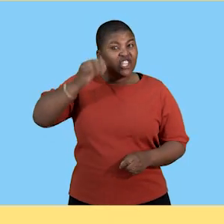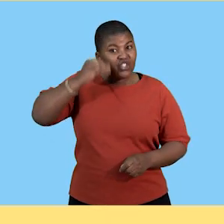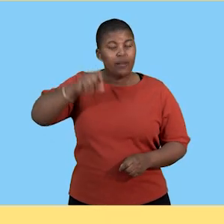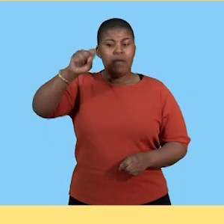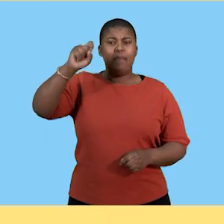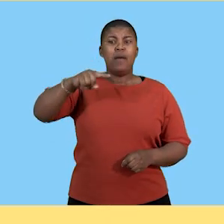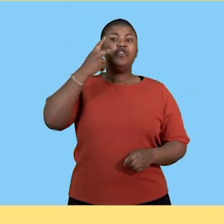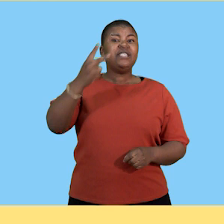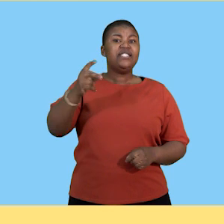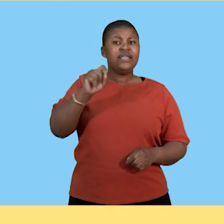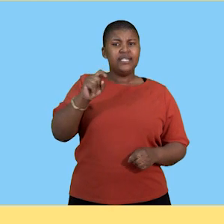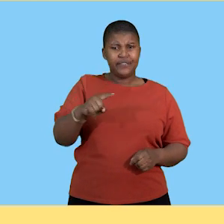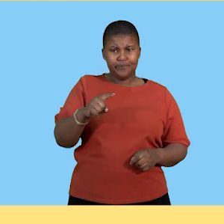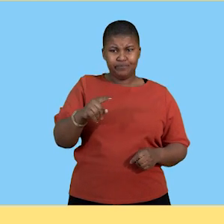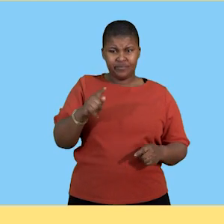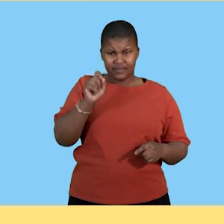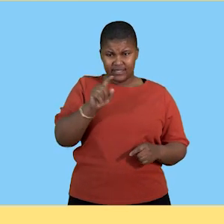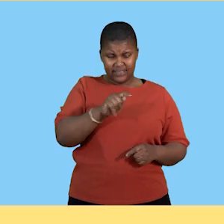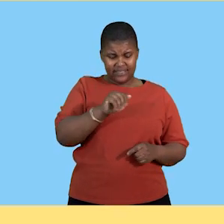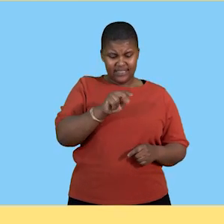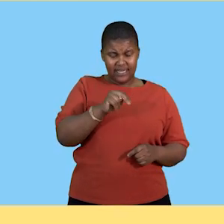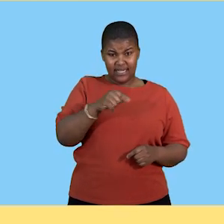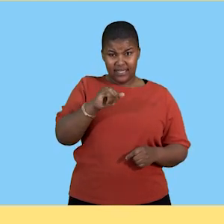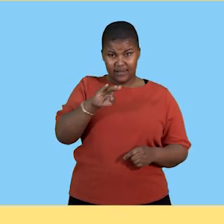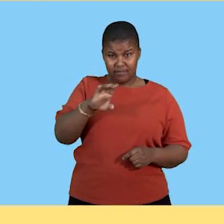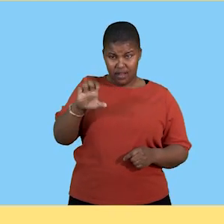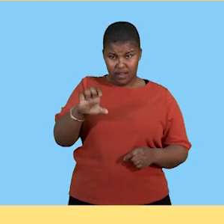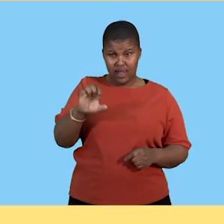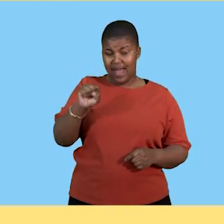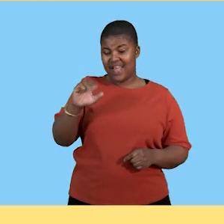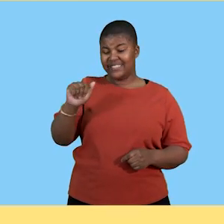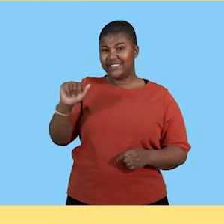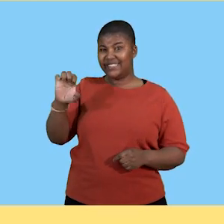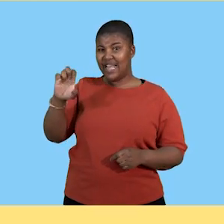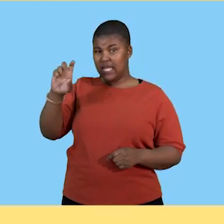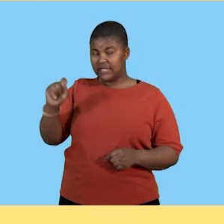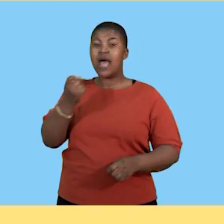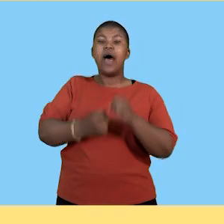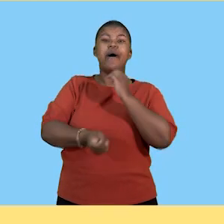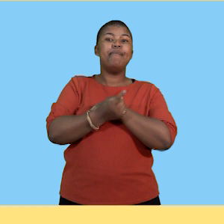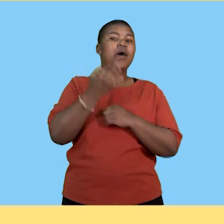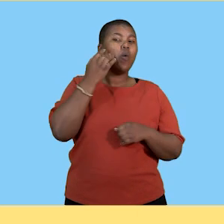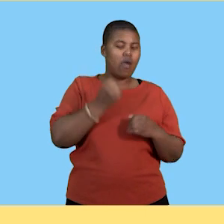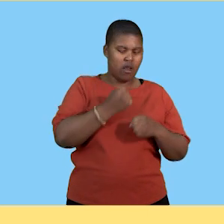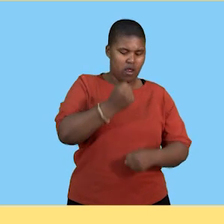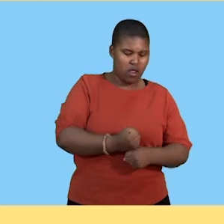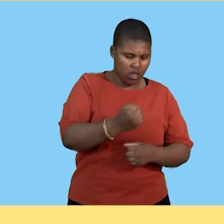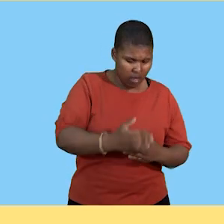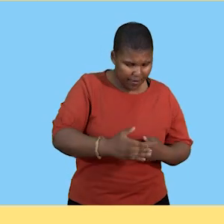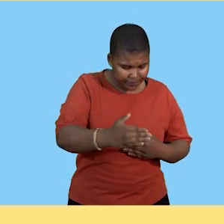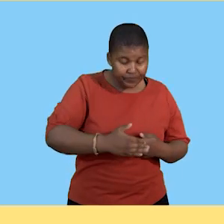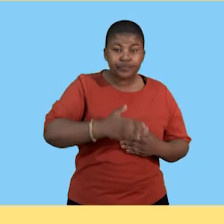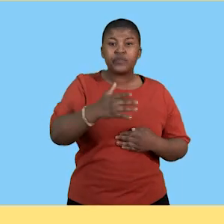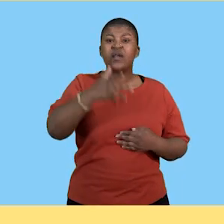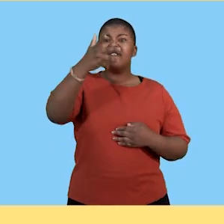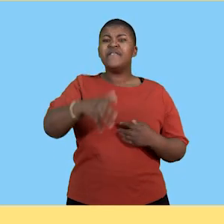Information B. The following transactions involving tangible assets took place during the year. Extensions were done to the shop to